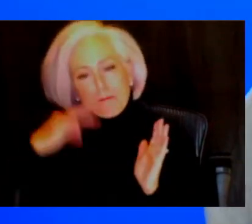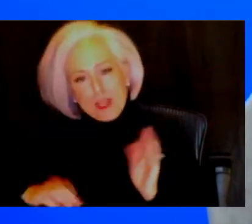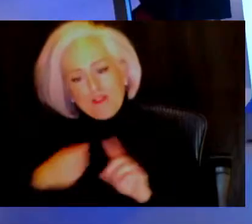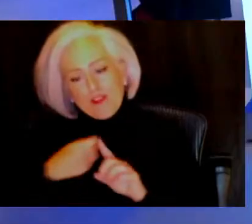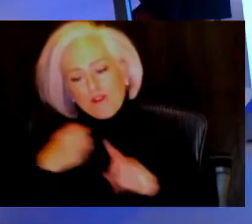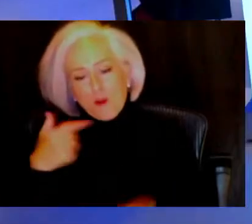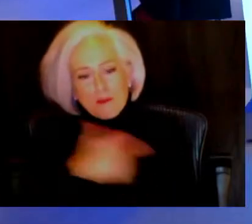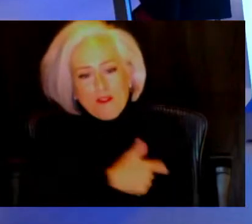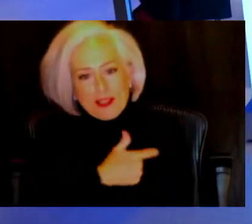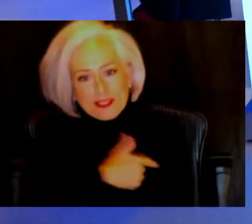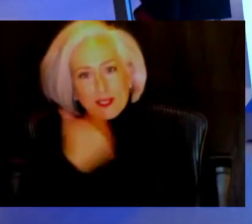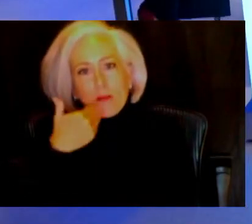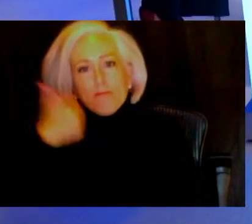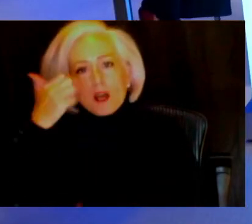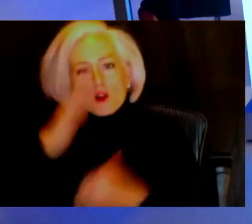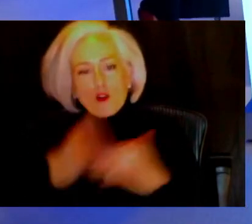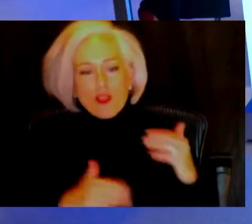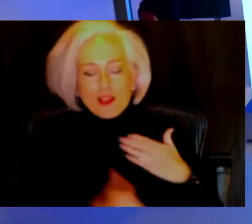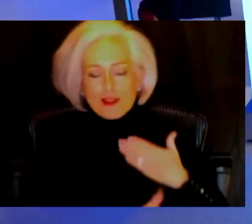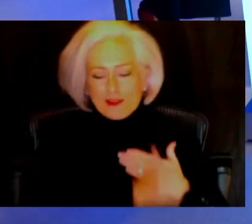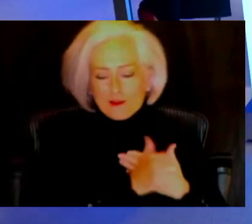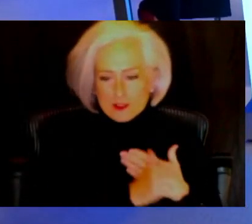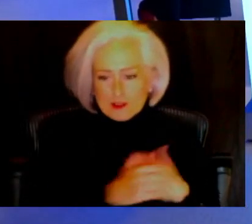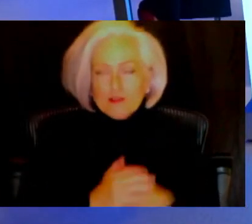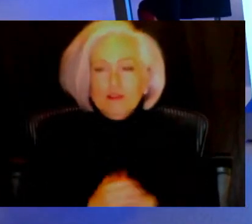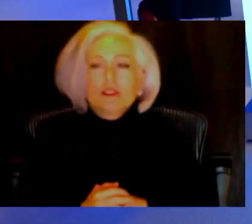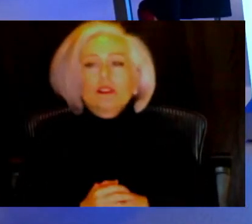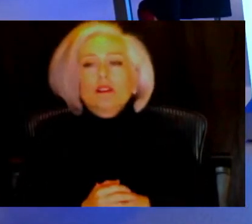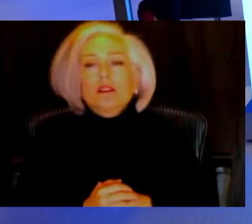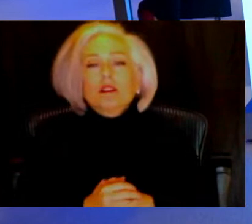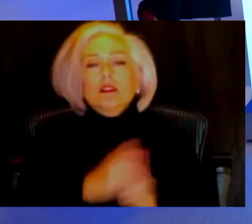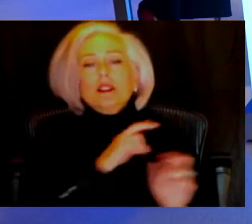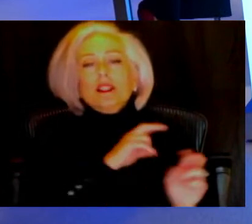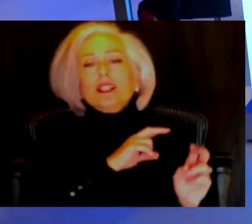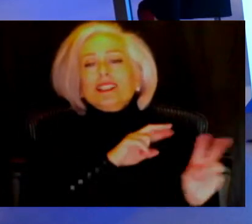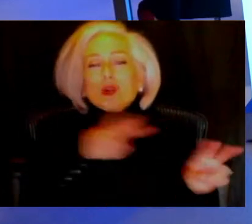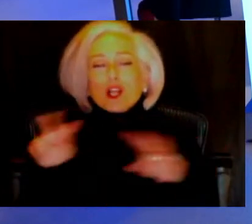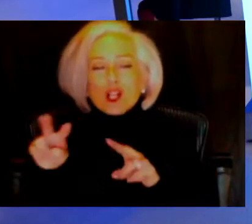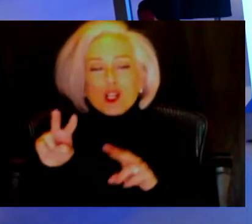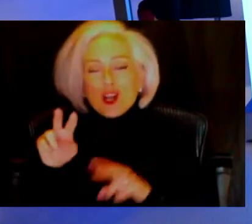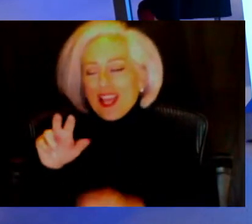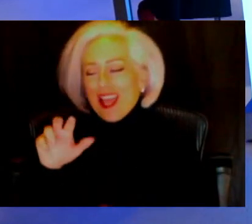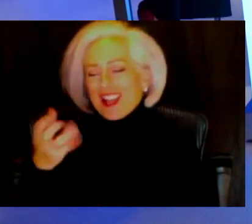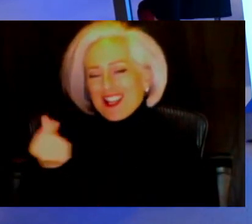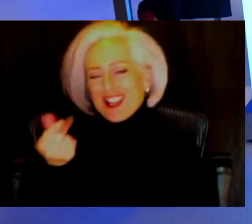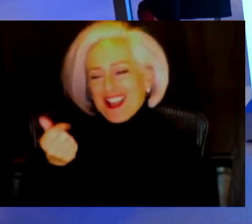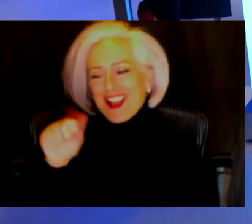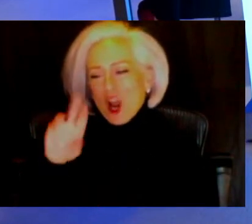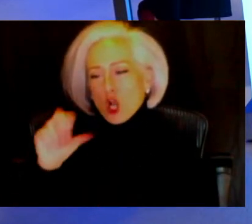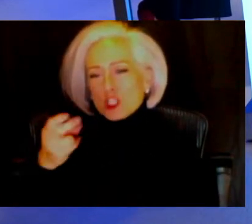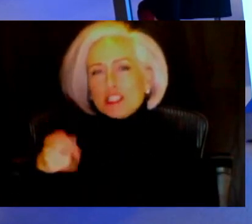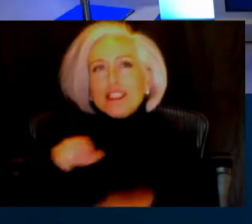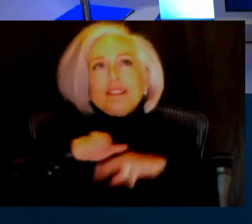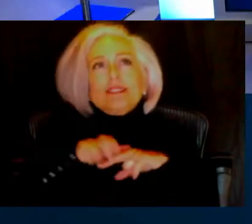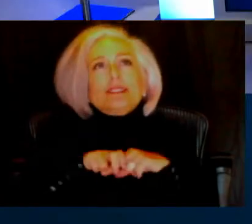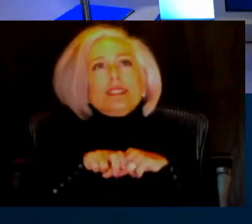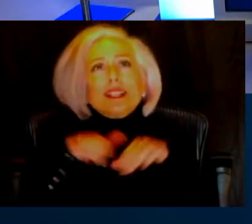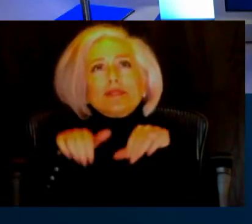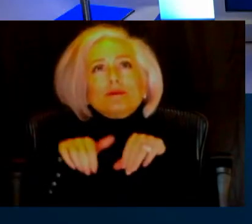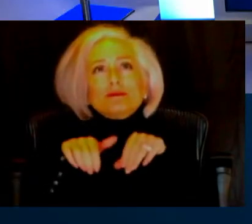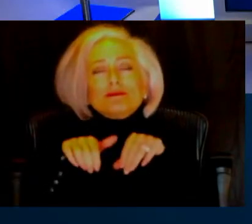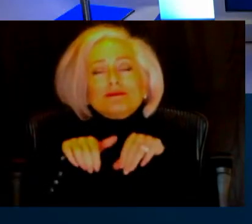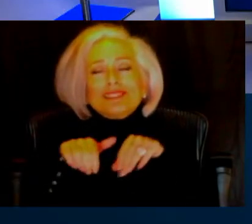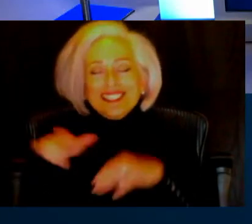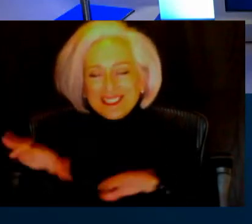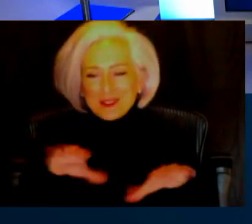risks. Okay, so we want to get back there to Archie. He's sitting so still and being so good for us, Matt. We want to